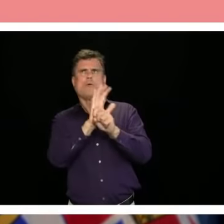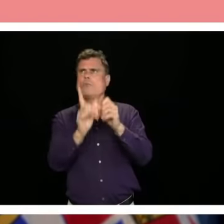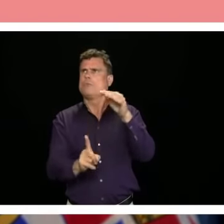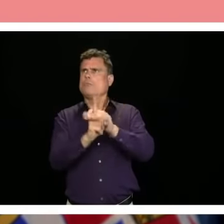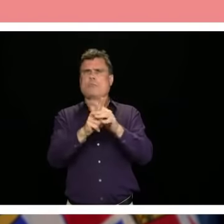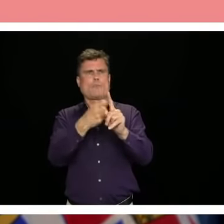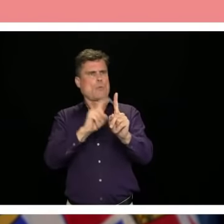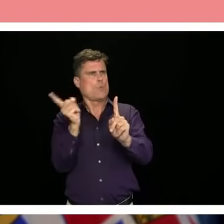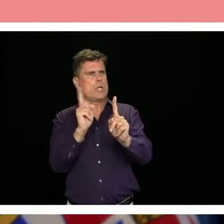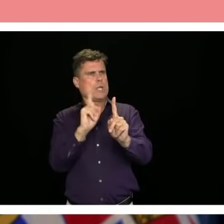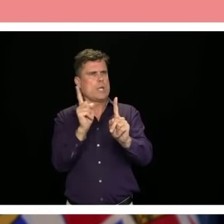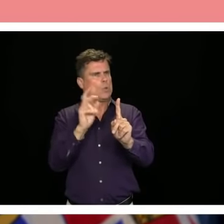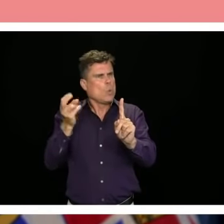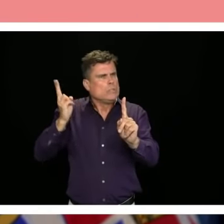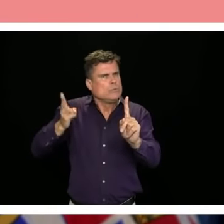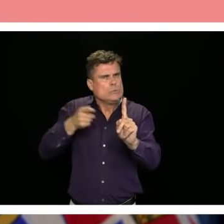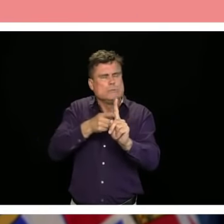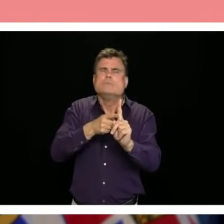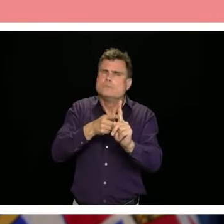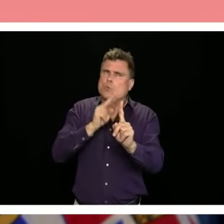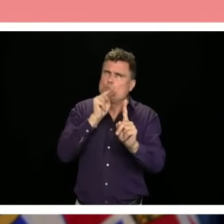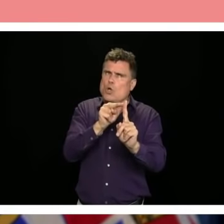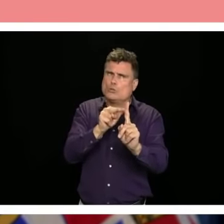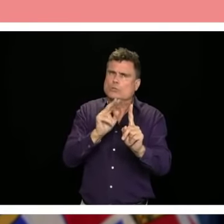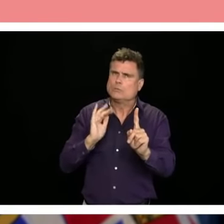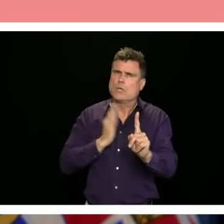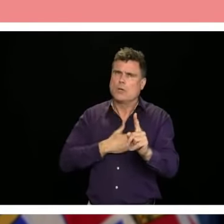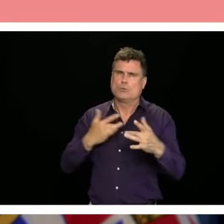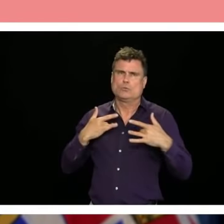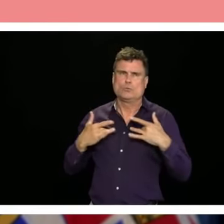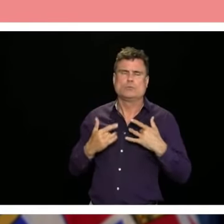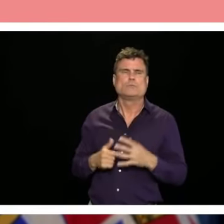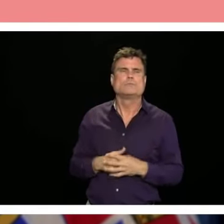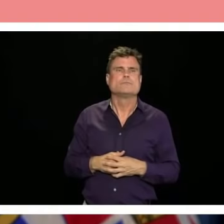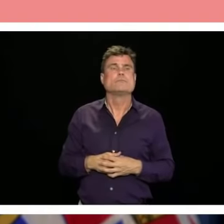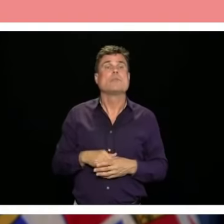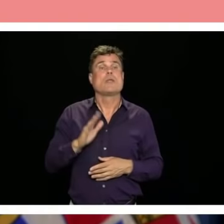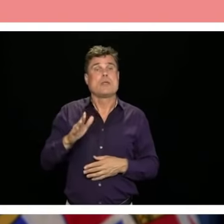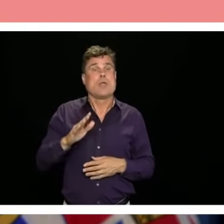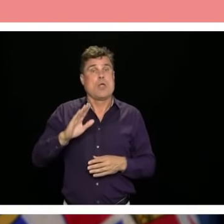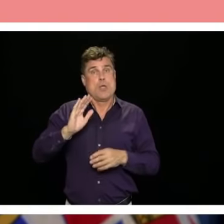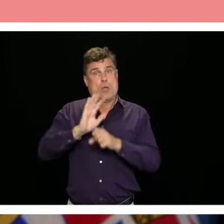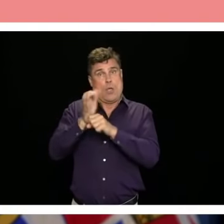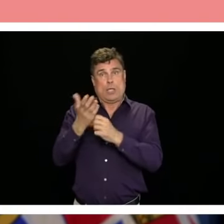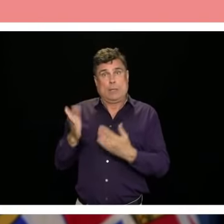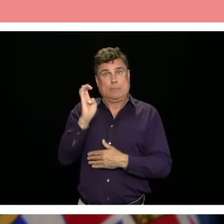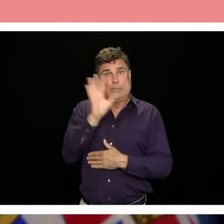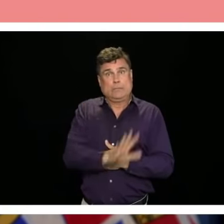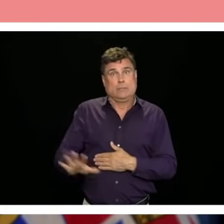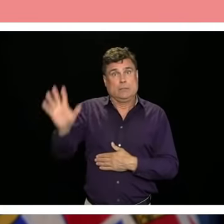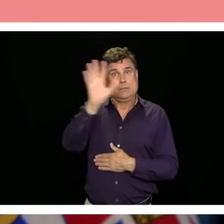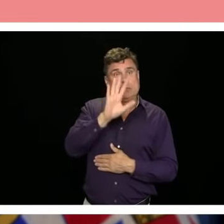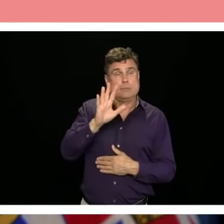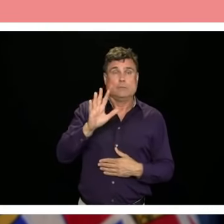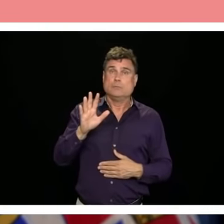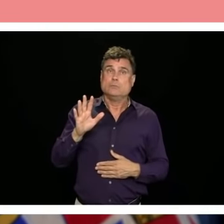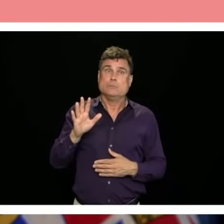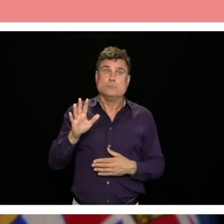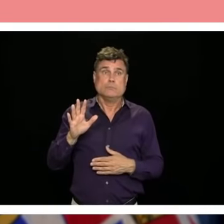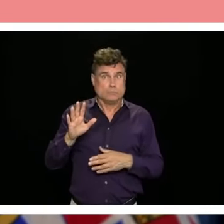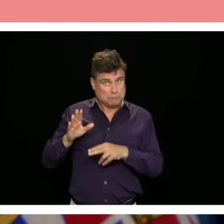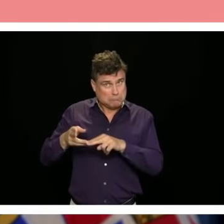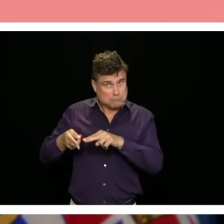don't have broad transmission. So unlinked cases in our communities is something that I'm watching every day, or we're watching every